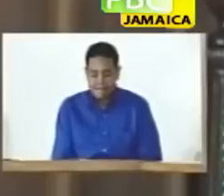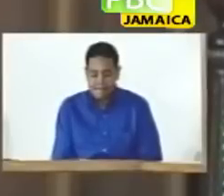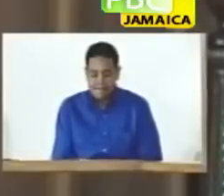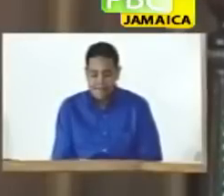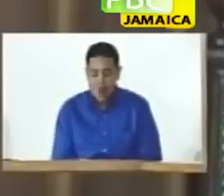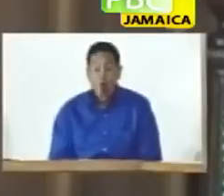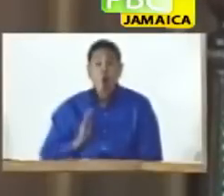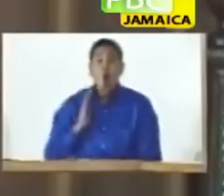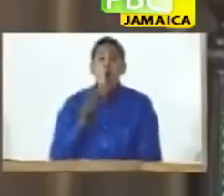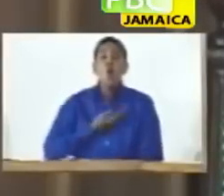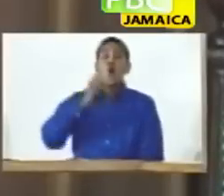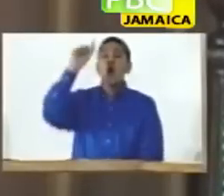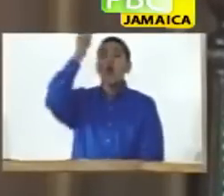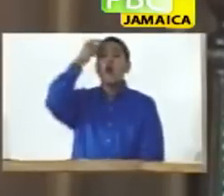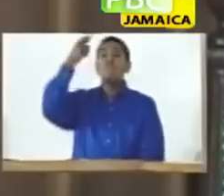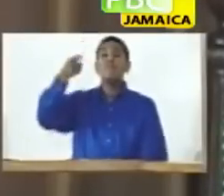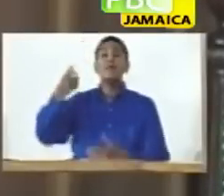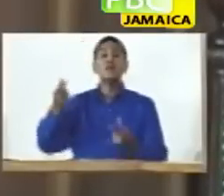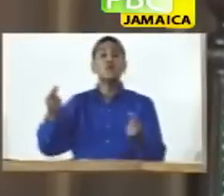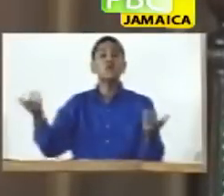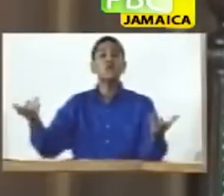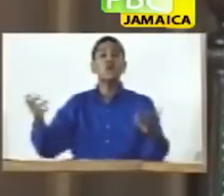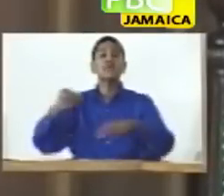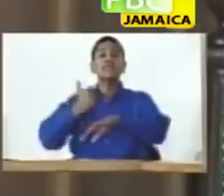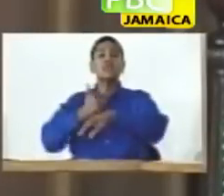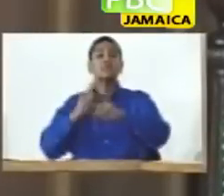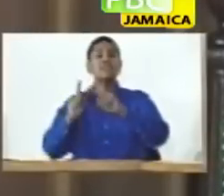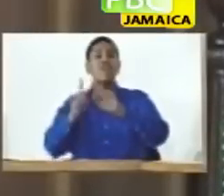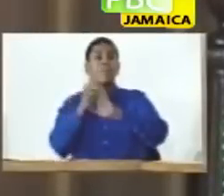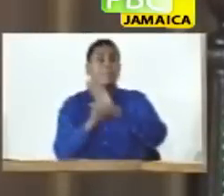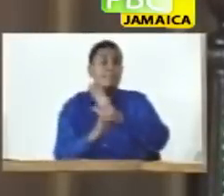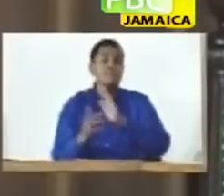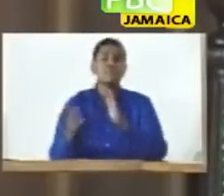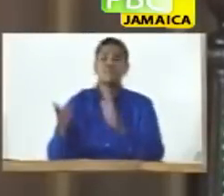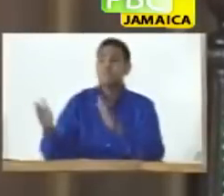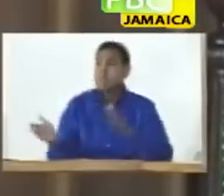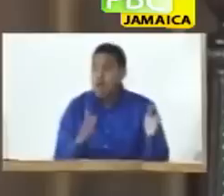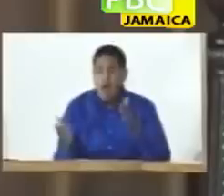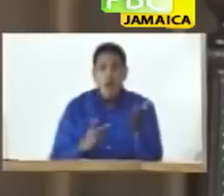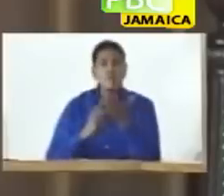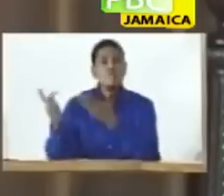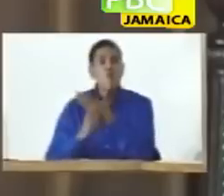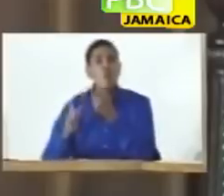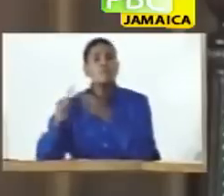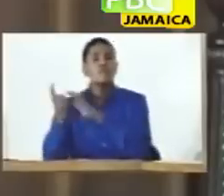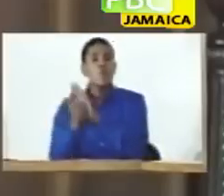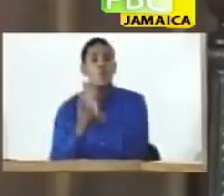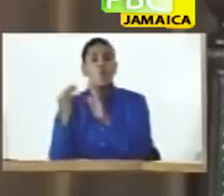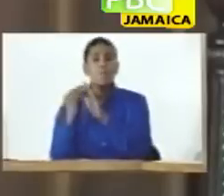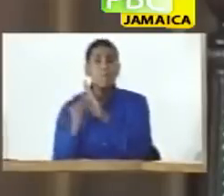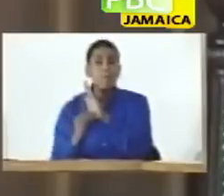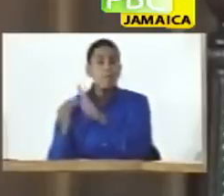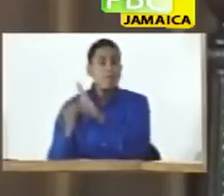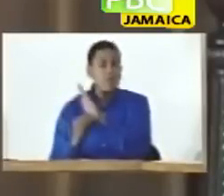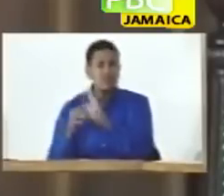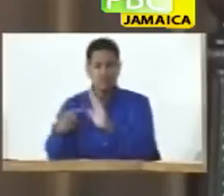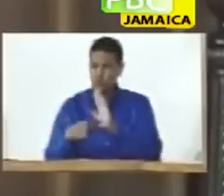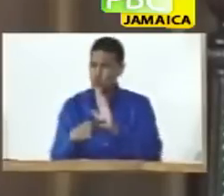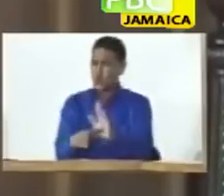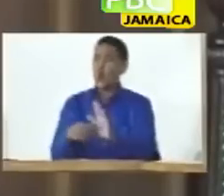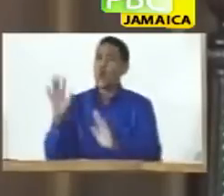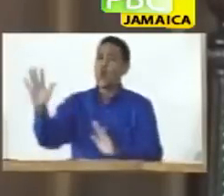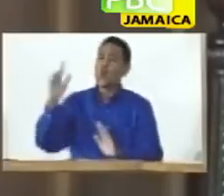Our government has created a set of plans, policies, programs, and legislation which demonstrates